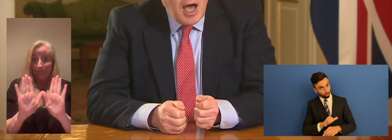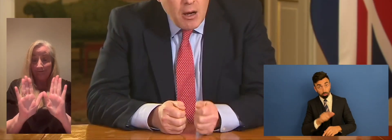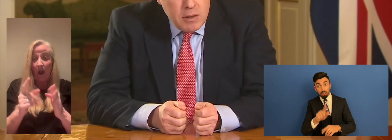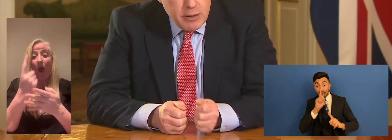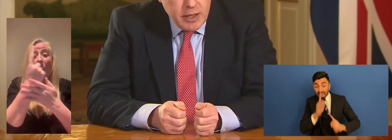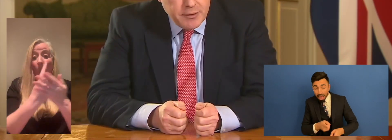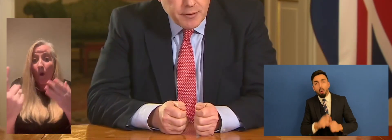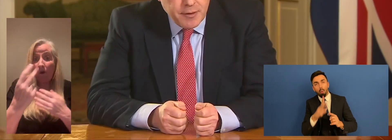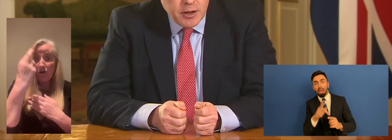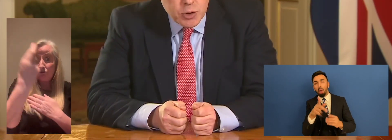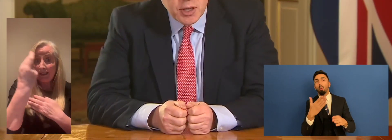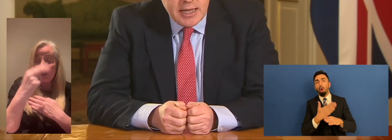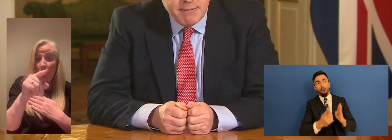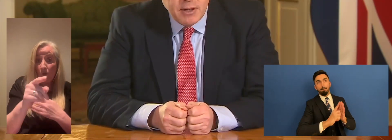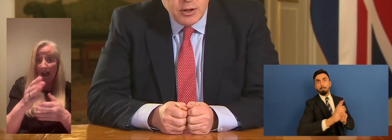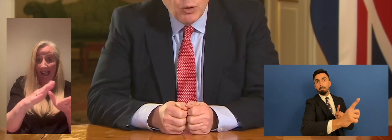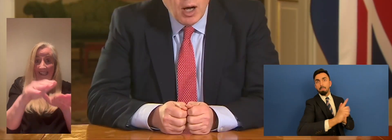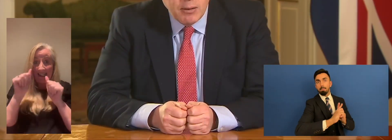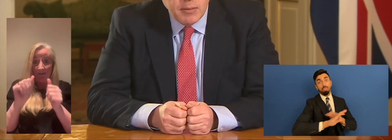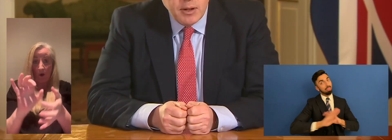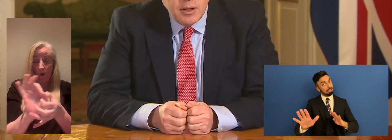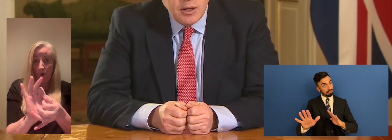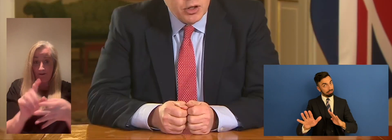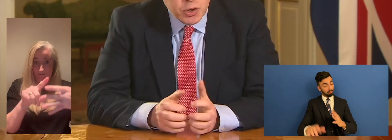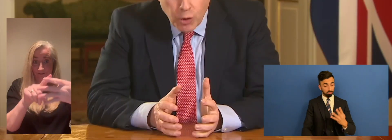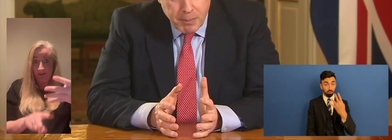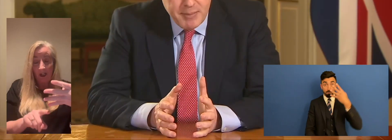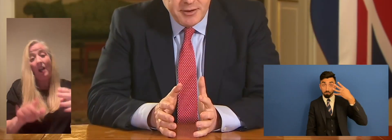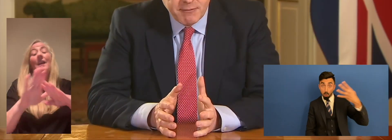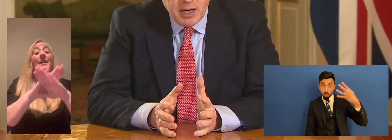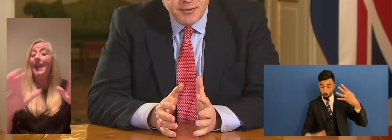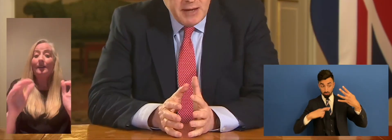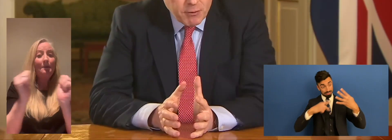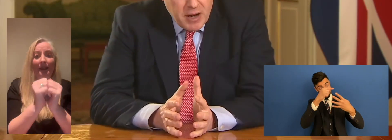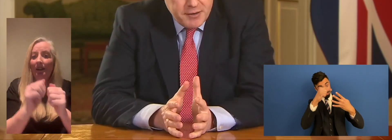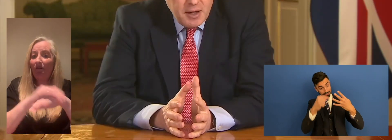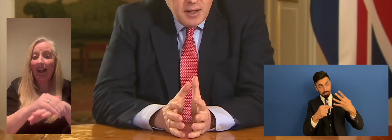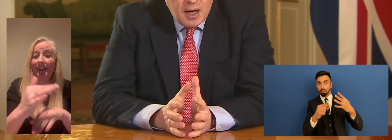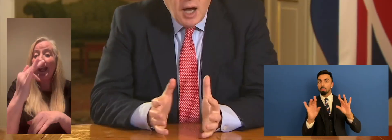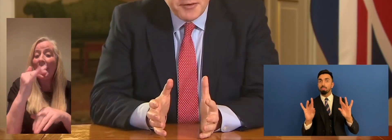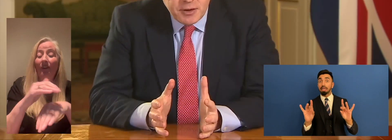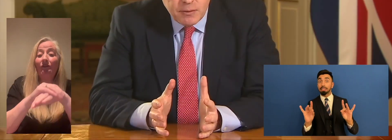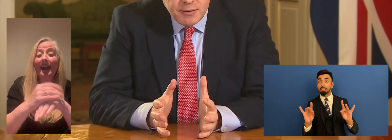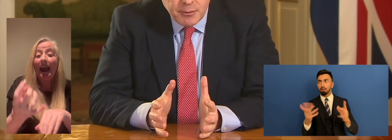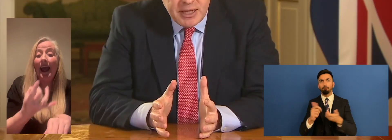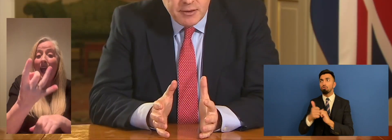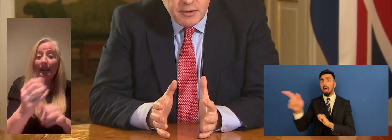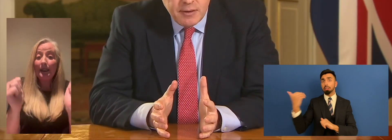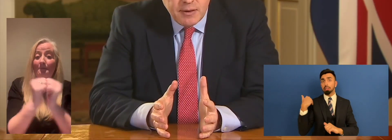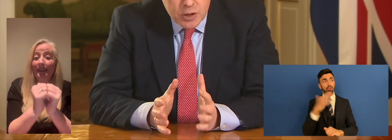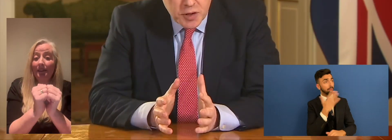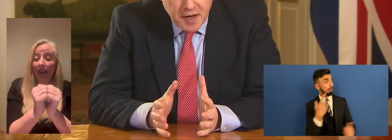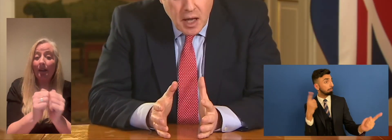These are the only reasons you should leave your home. You should not be meeting friends. If your friends ask you to